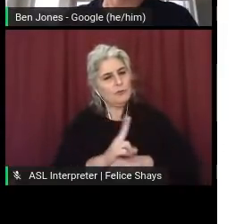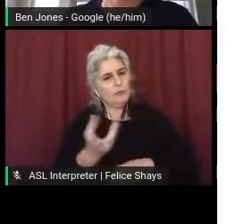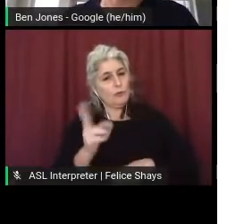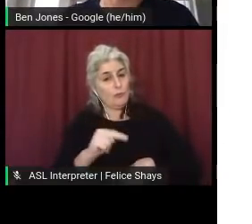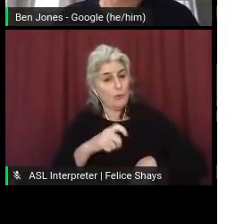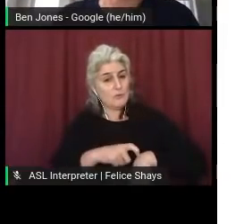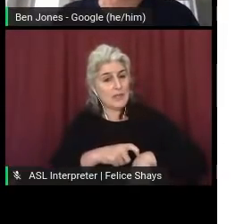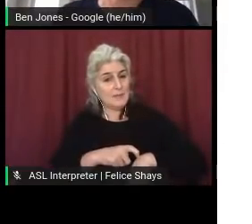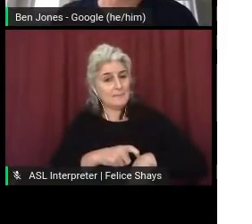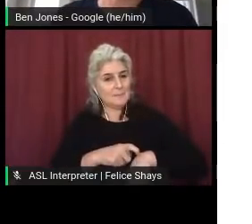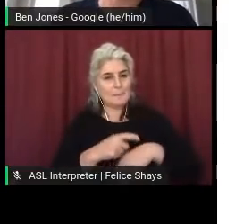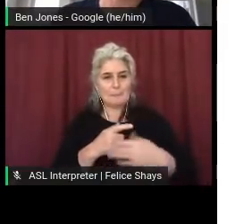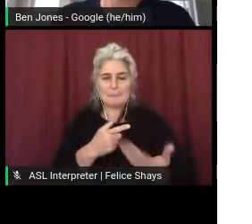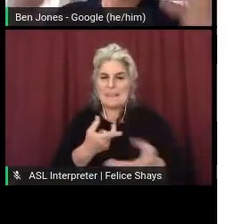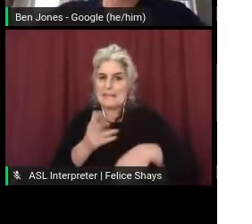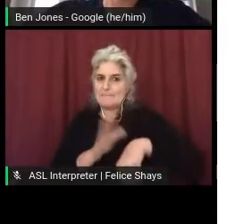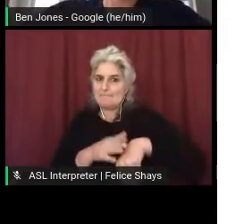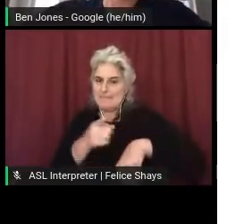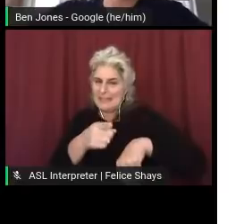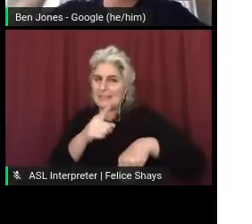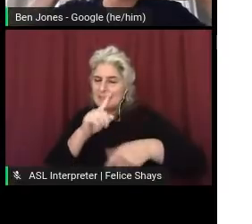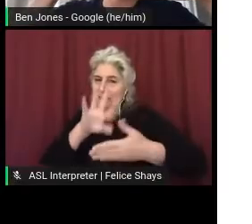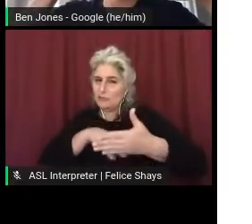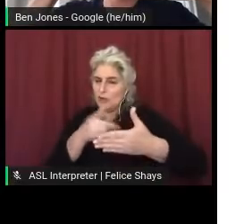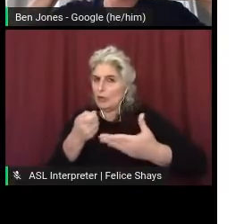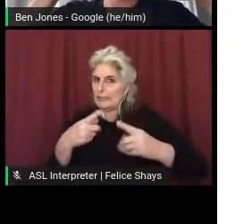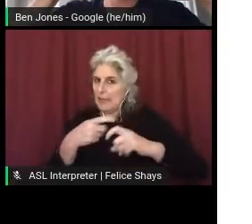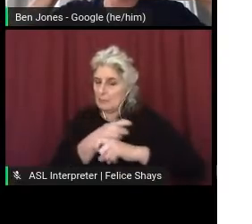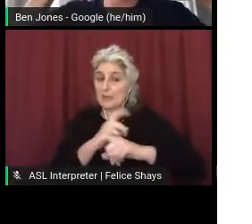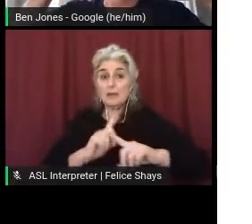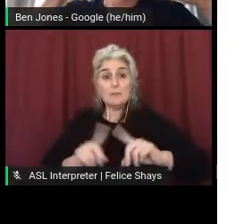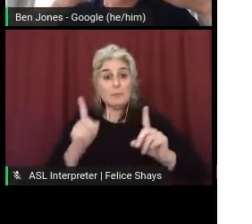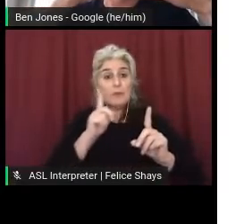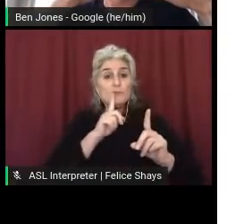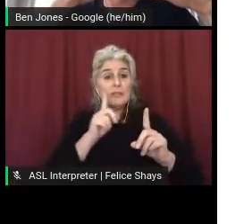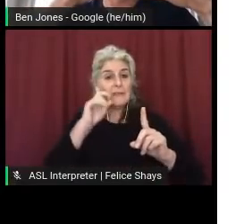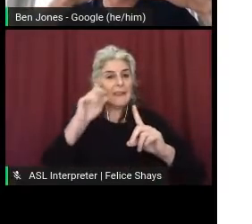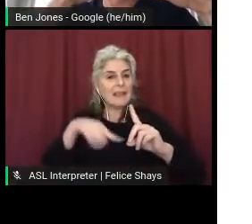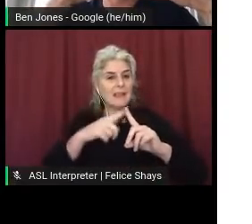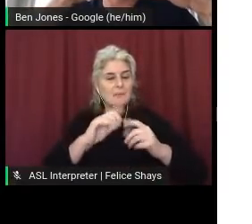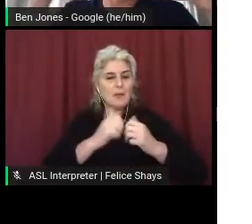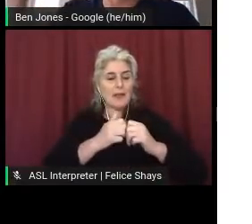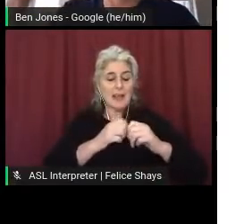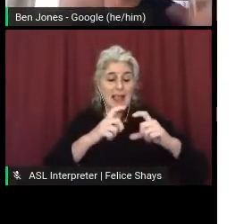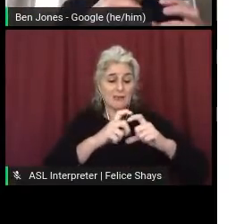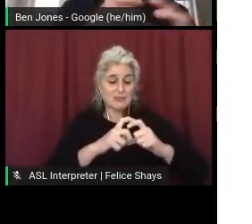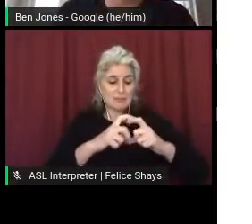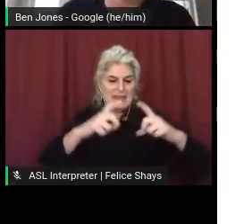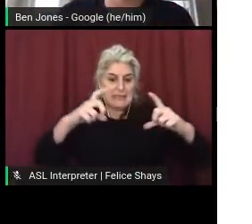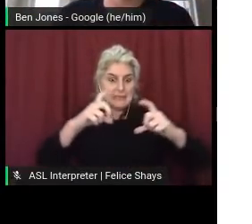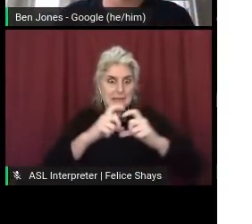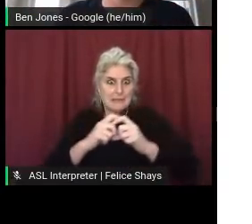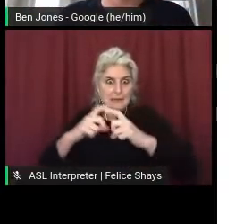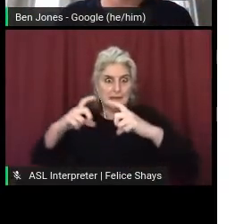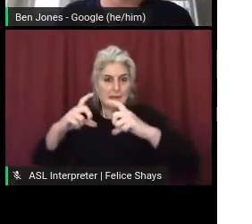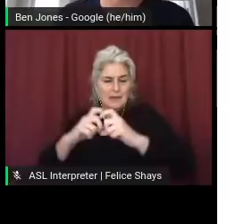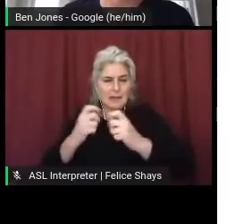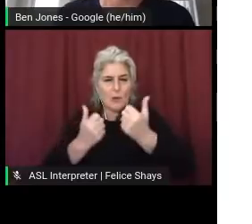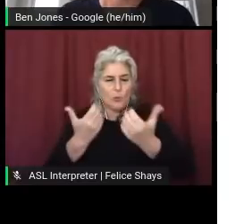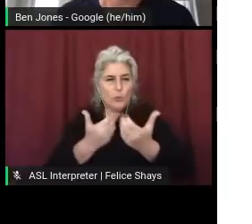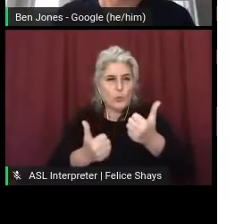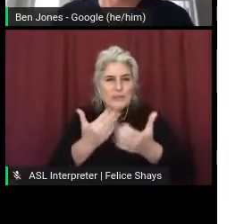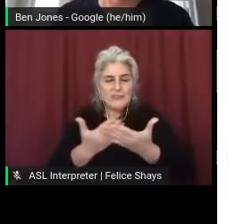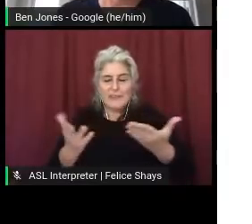This is a complicated chart, but this idea of the spaces getting smaller and cozier and the things that are being crammed